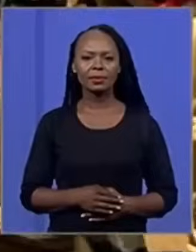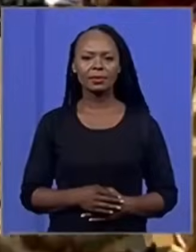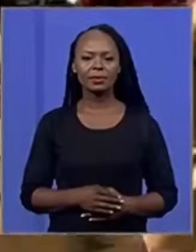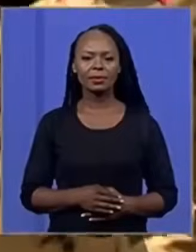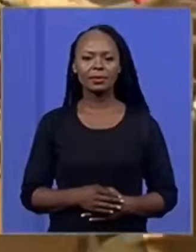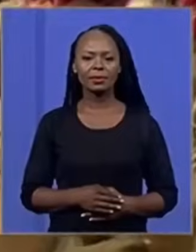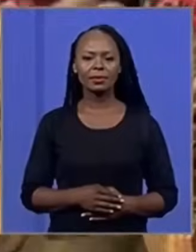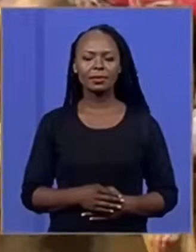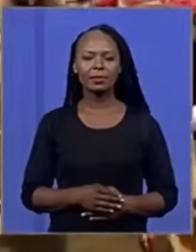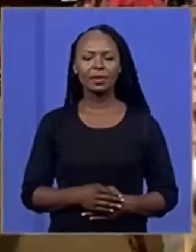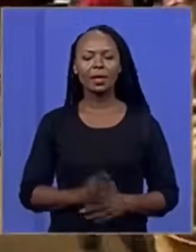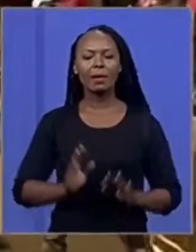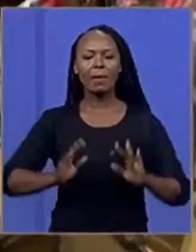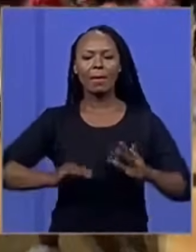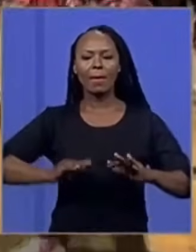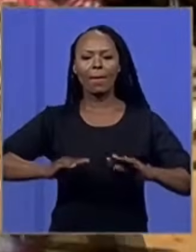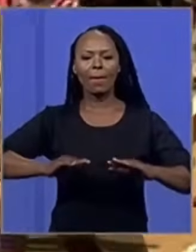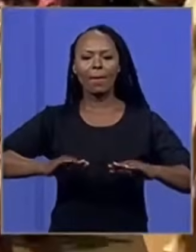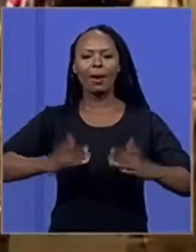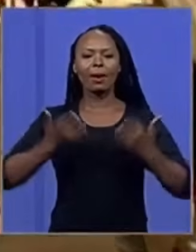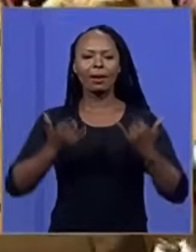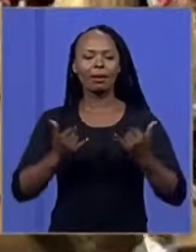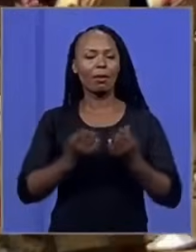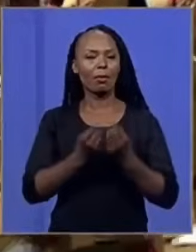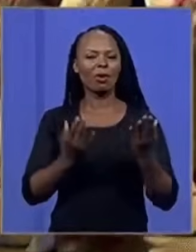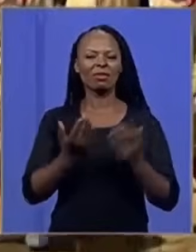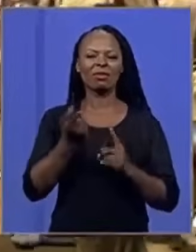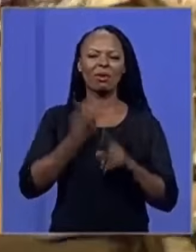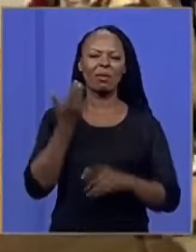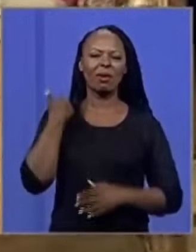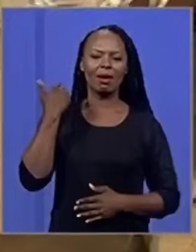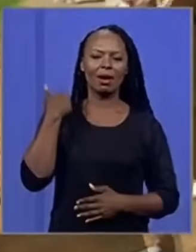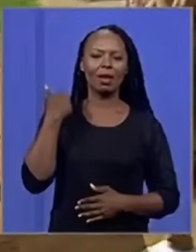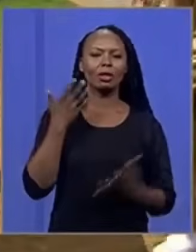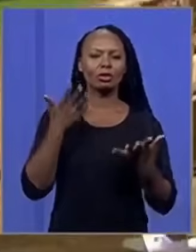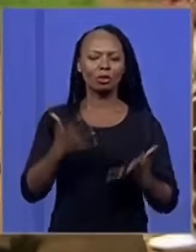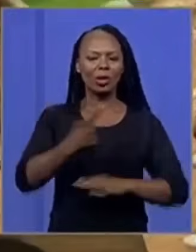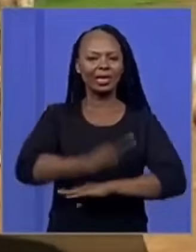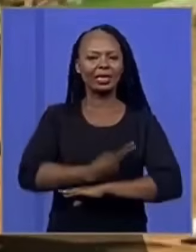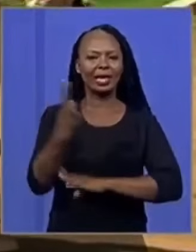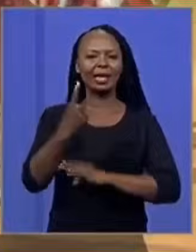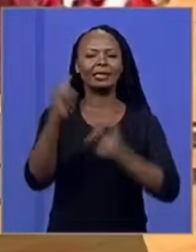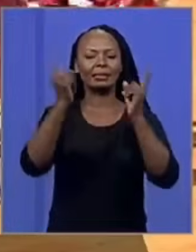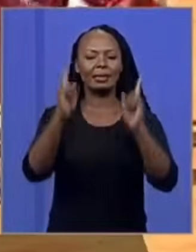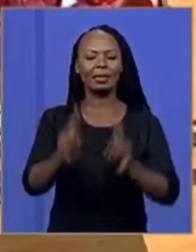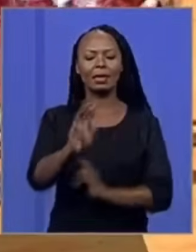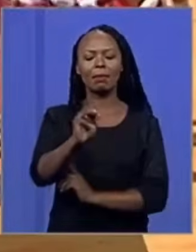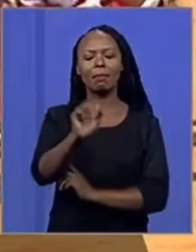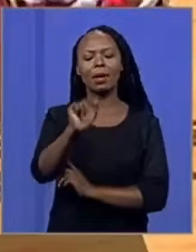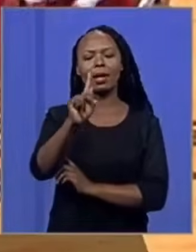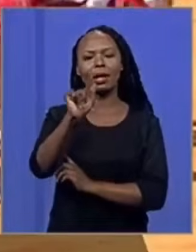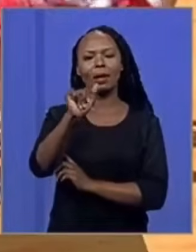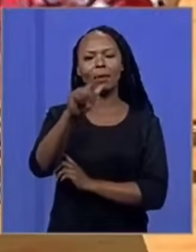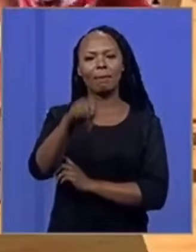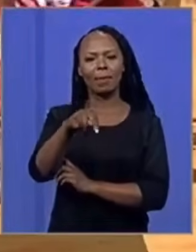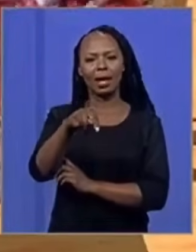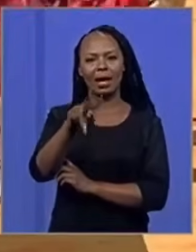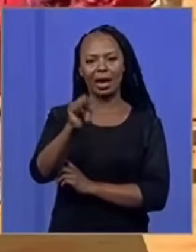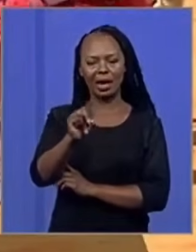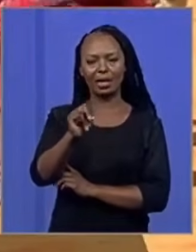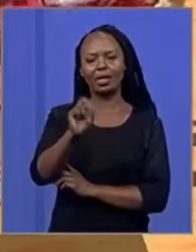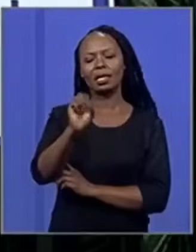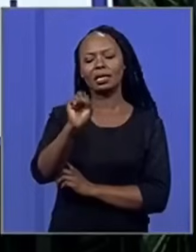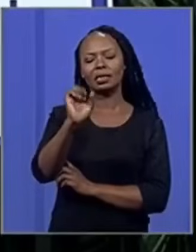Go utlwagala meropa fela mme go tloga kgale letsatsi leno ke le le kgethegileng mo Makapanstad la ditlhopha tse di farologaneng